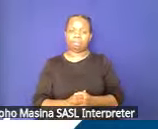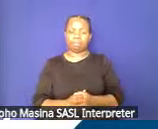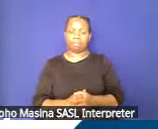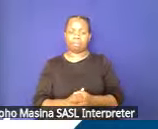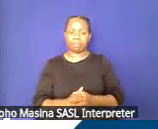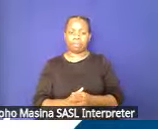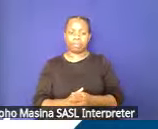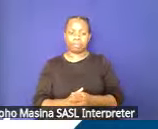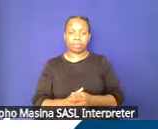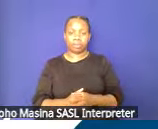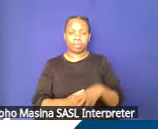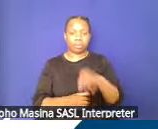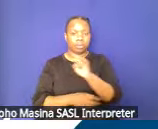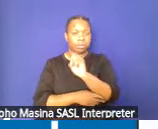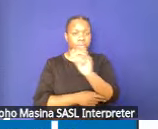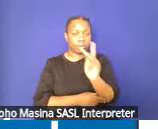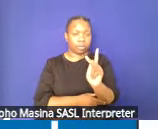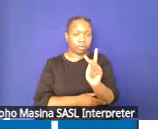Right?